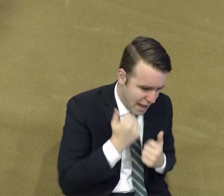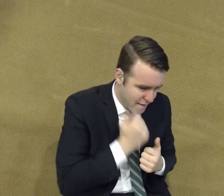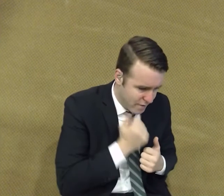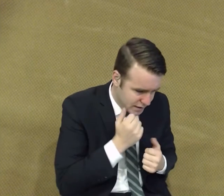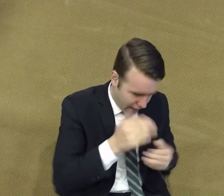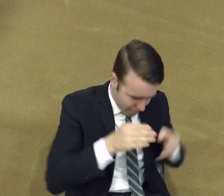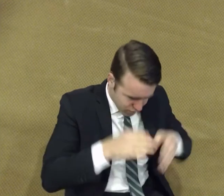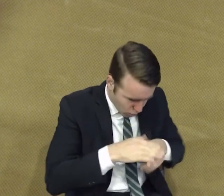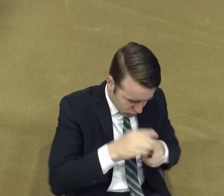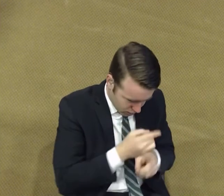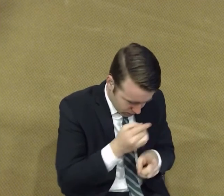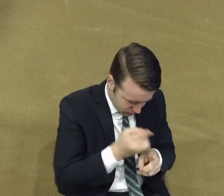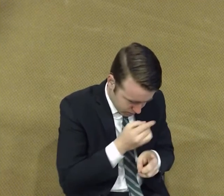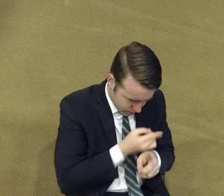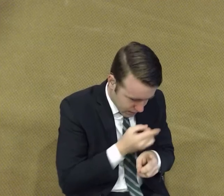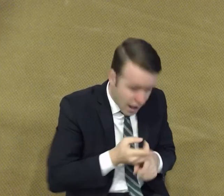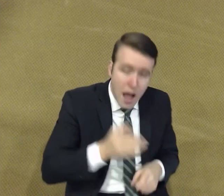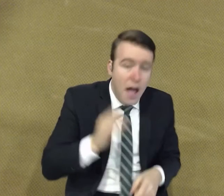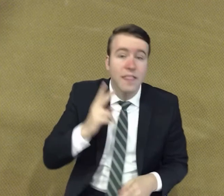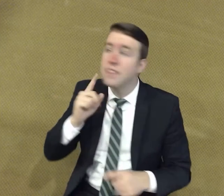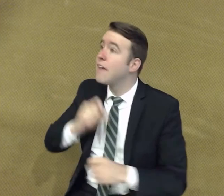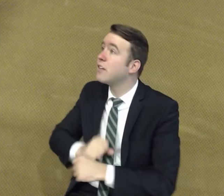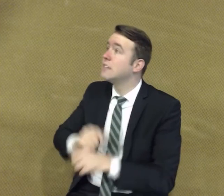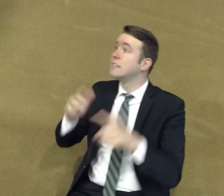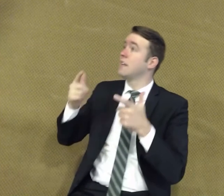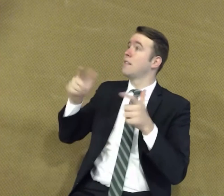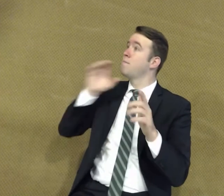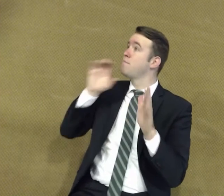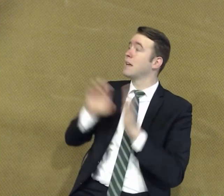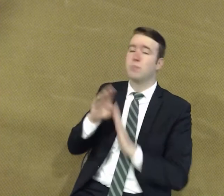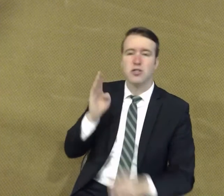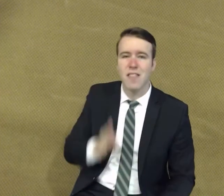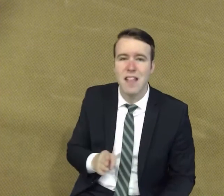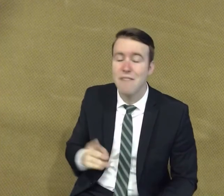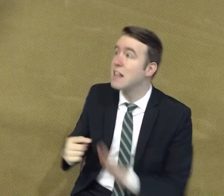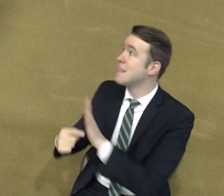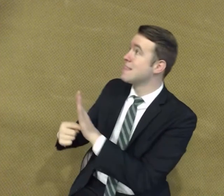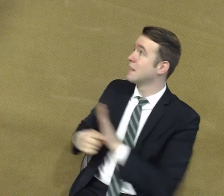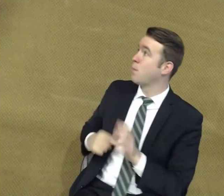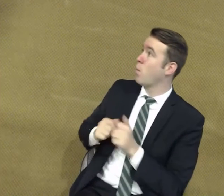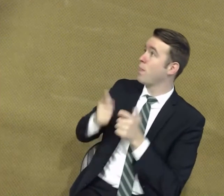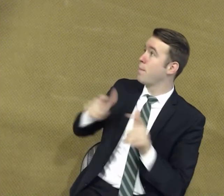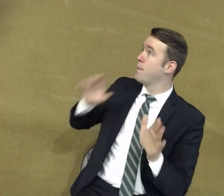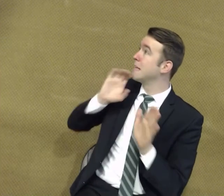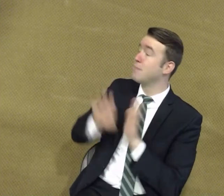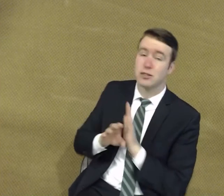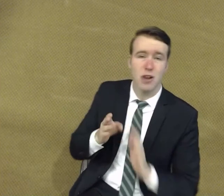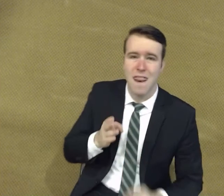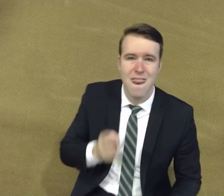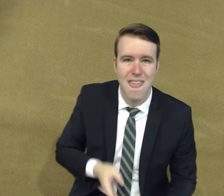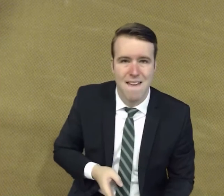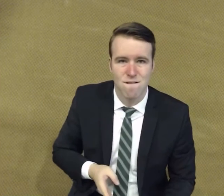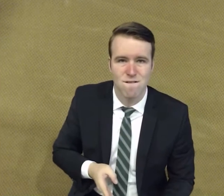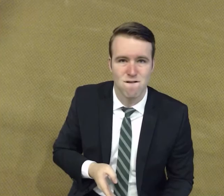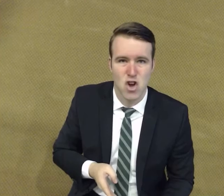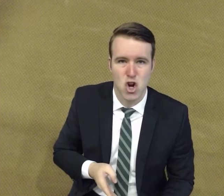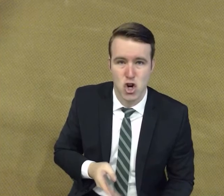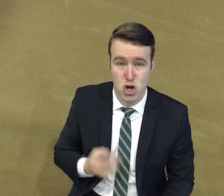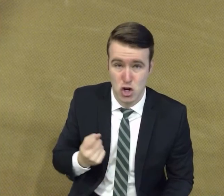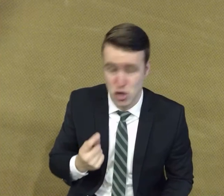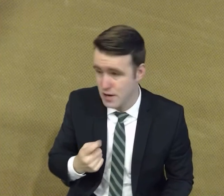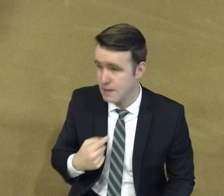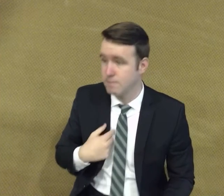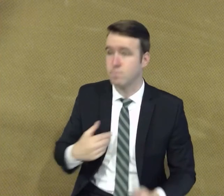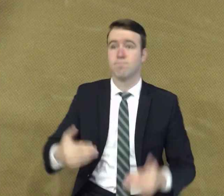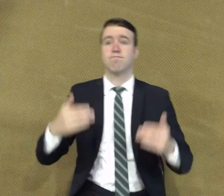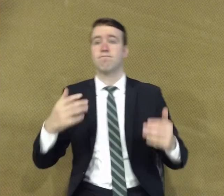life, and they never see the bigger picture. They're never exposed to the bigger picture. They're never thrown out